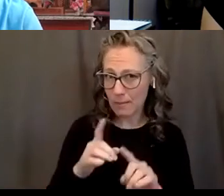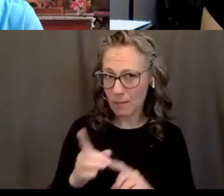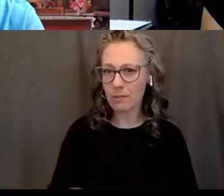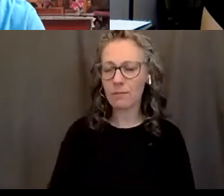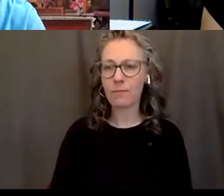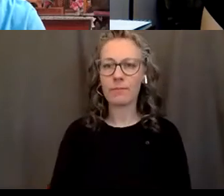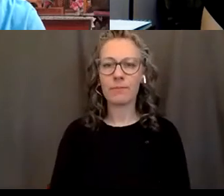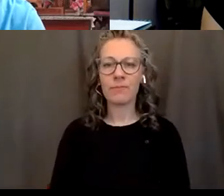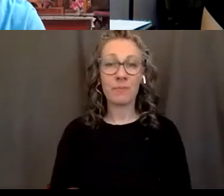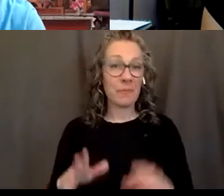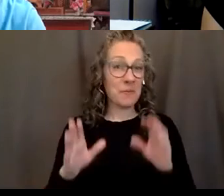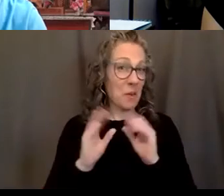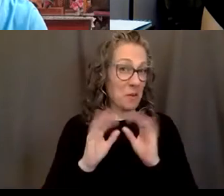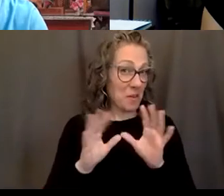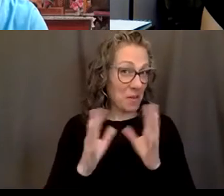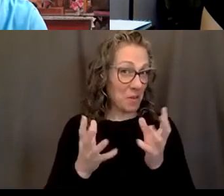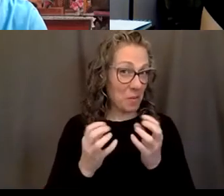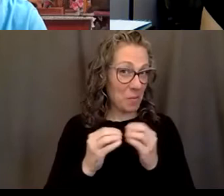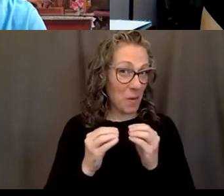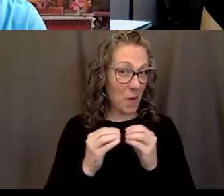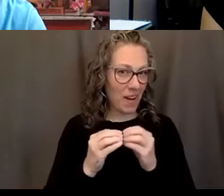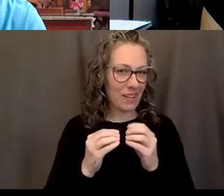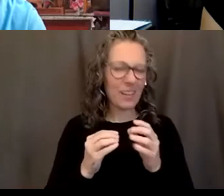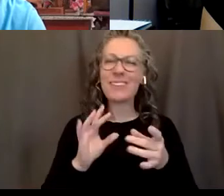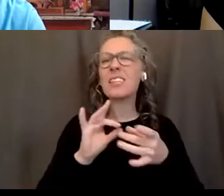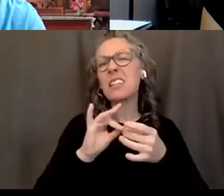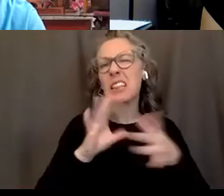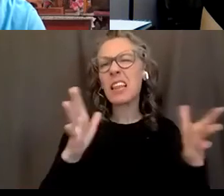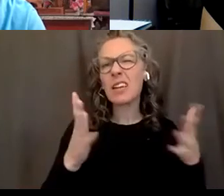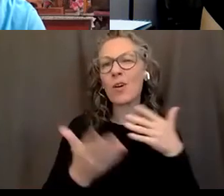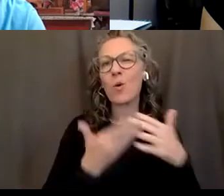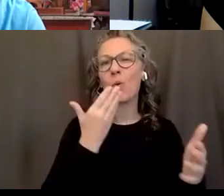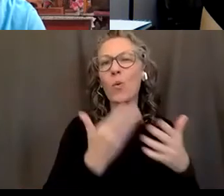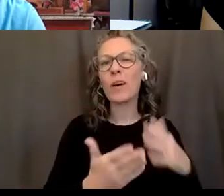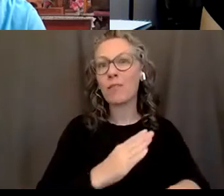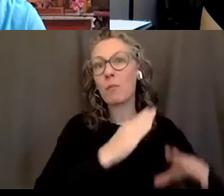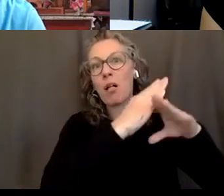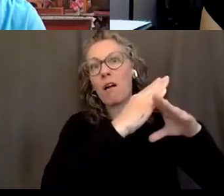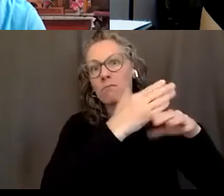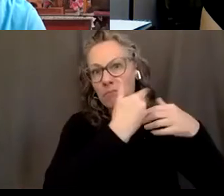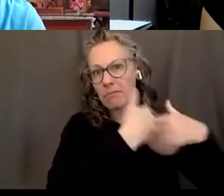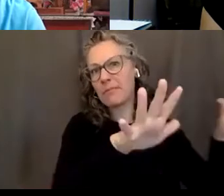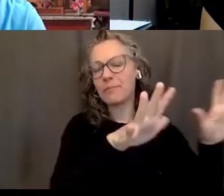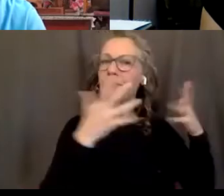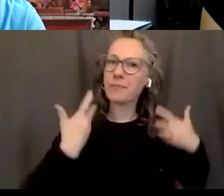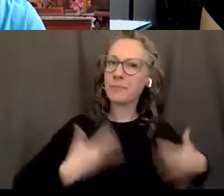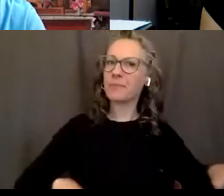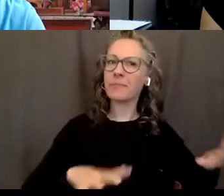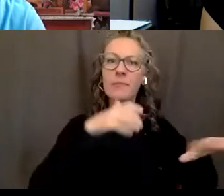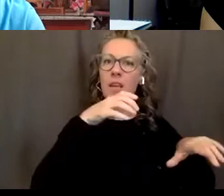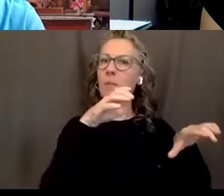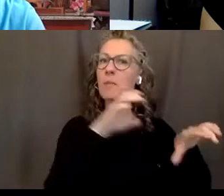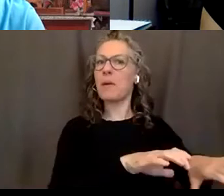Or more clarification? You're letting go and just getting rid of anything which gets in the way and going, I'm just not going to give power to